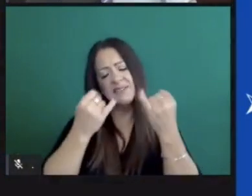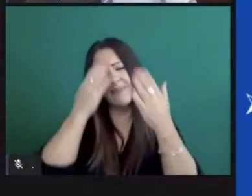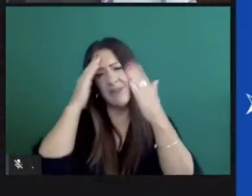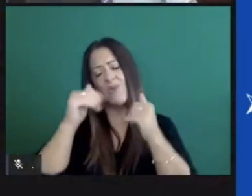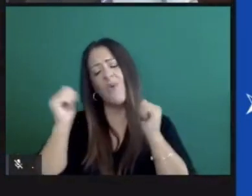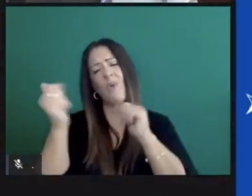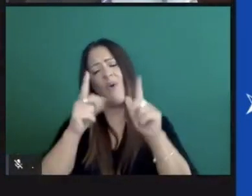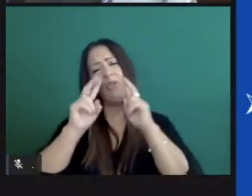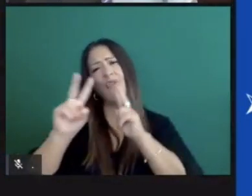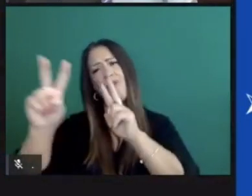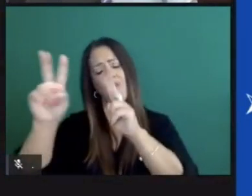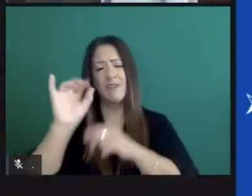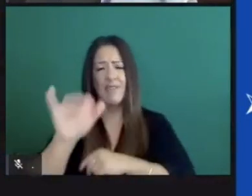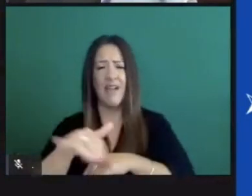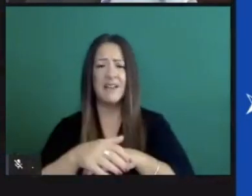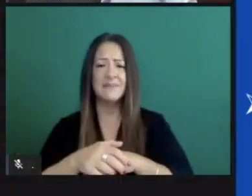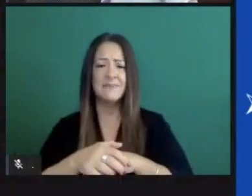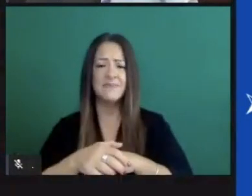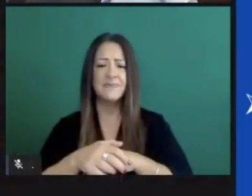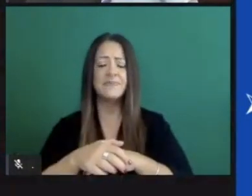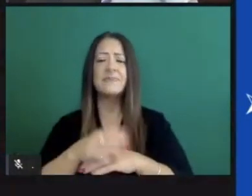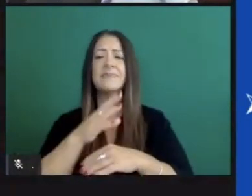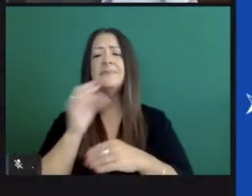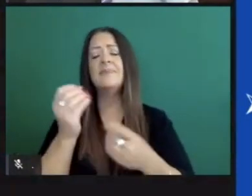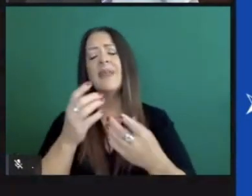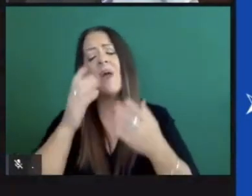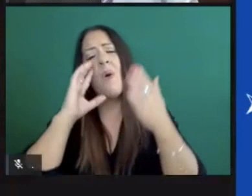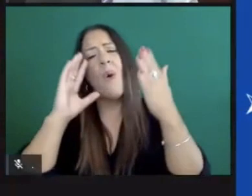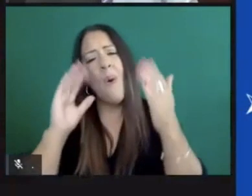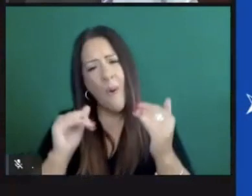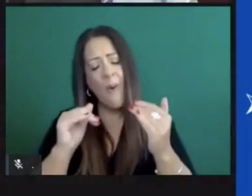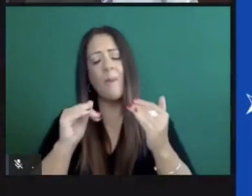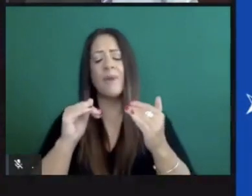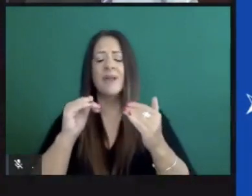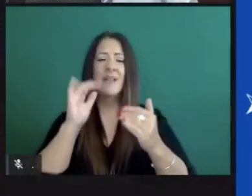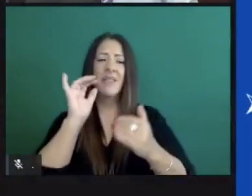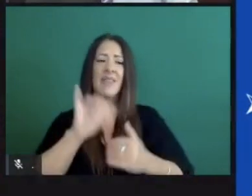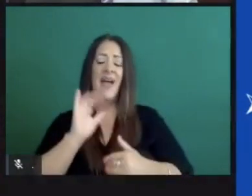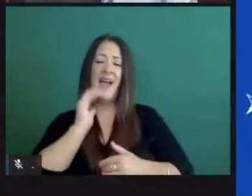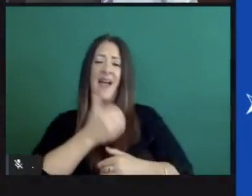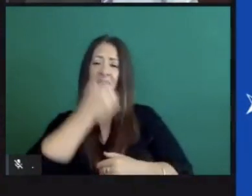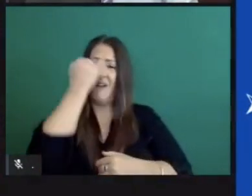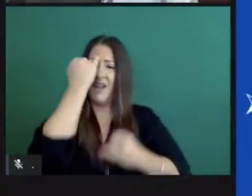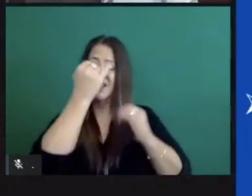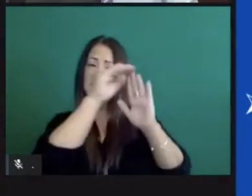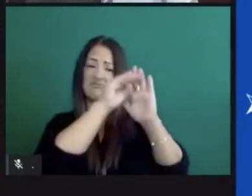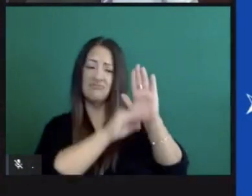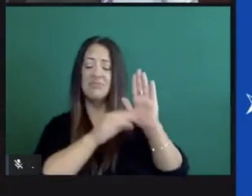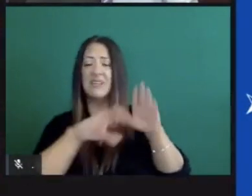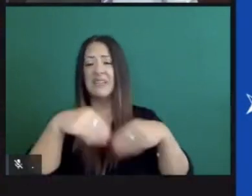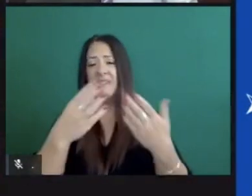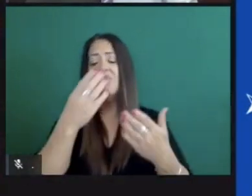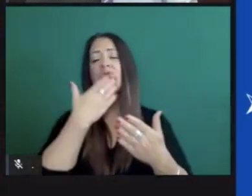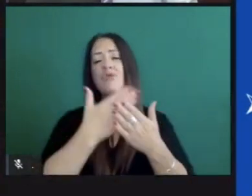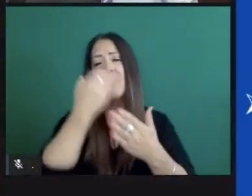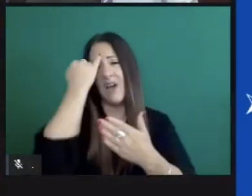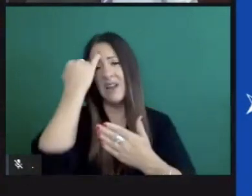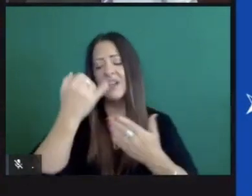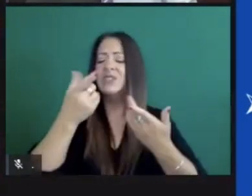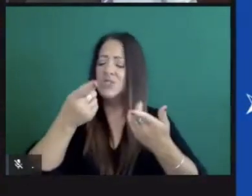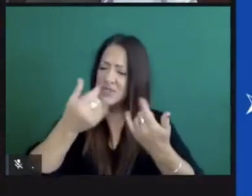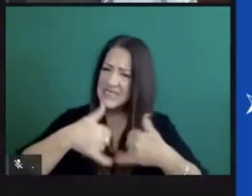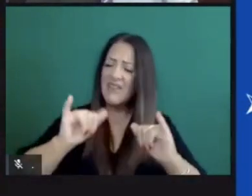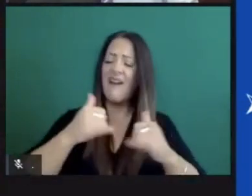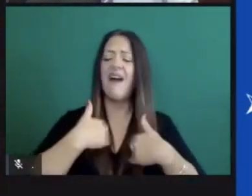look forward to. Again, hopefully providing you with those alternatives that allow us to still have a fun,